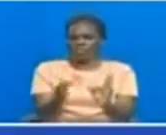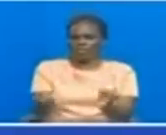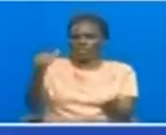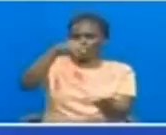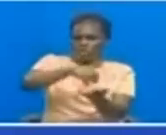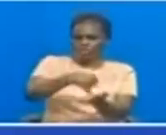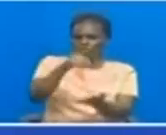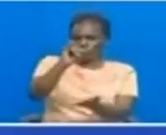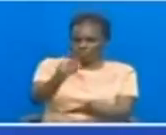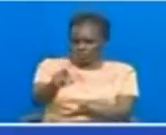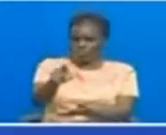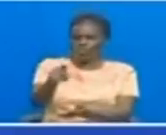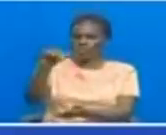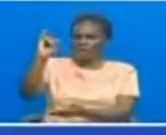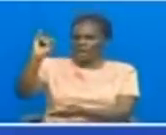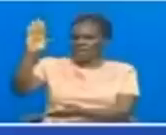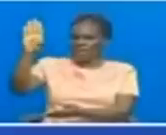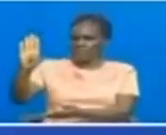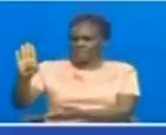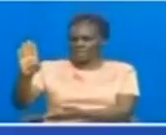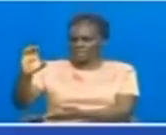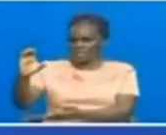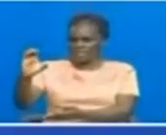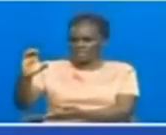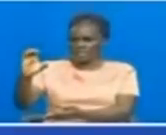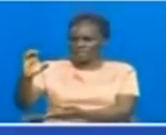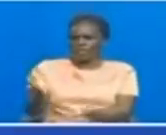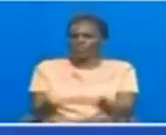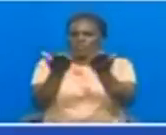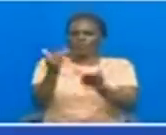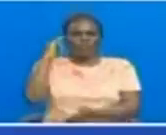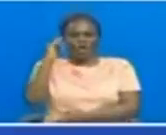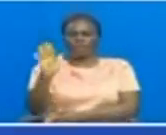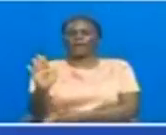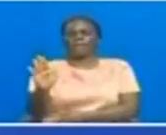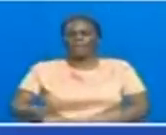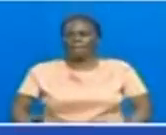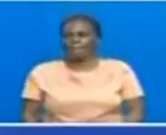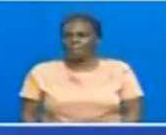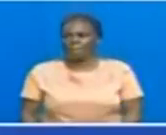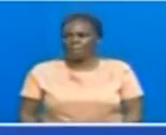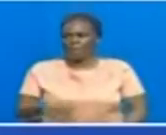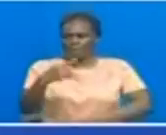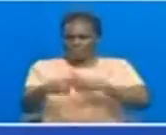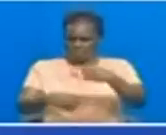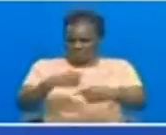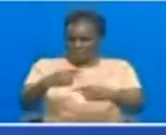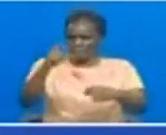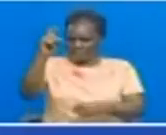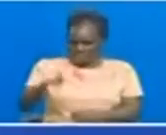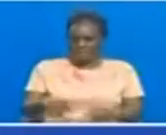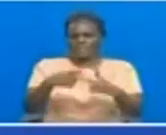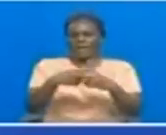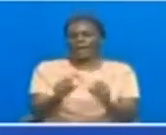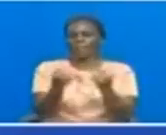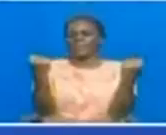into the IEP system, should be able now to validate your phone against the information you've provided at the registration center. So that process has to still take place where you at go the